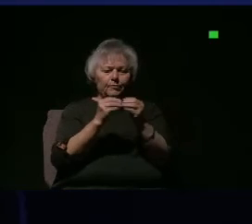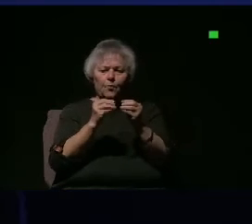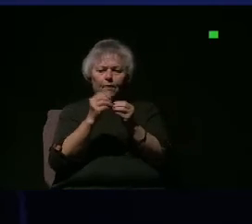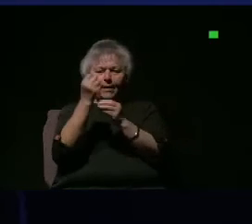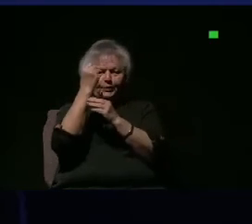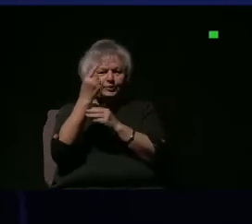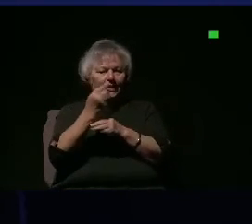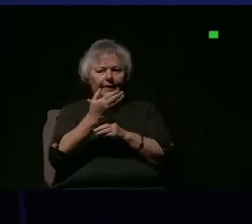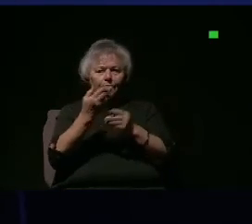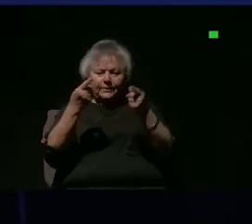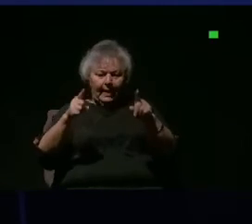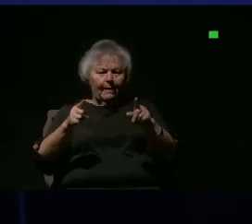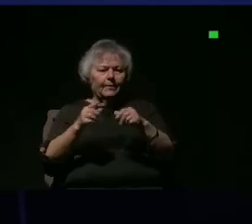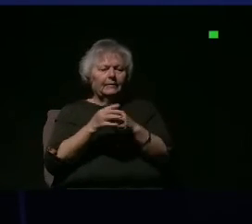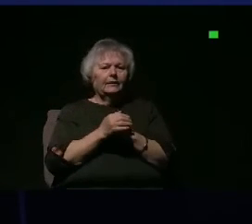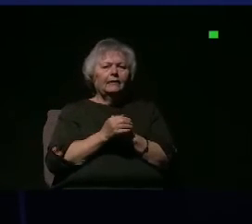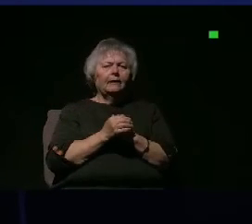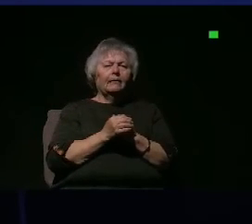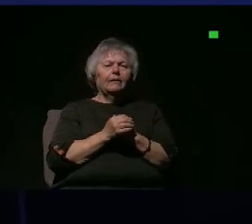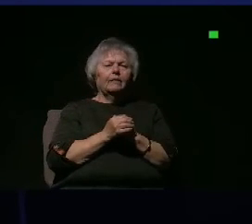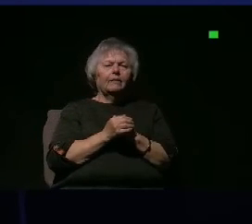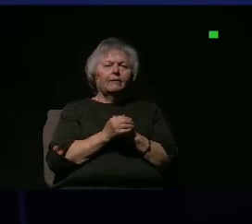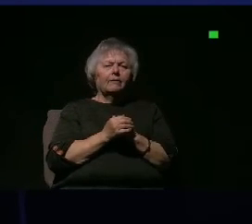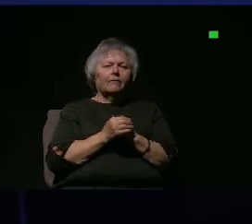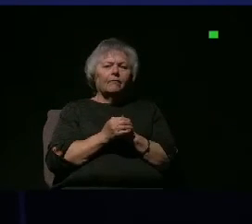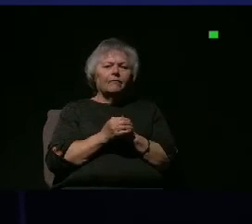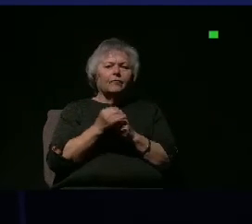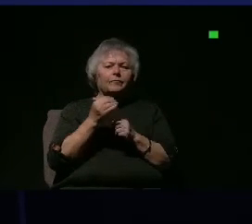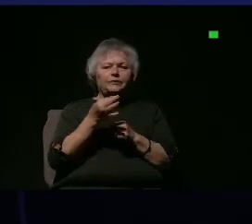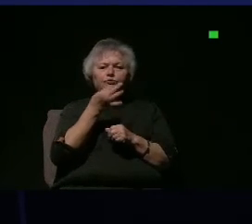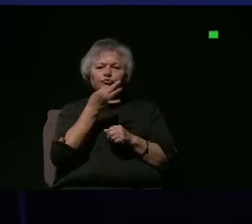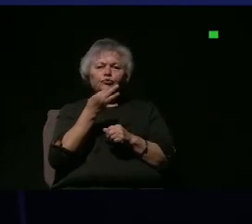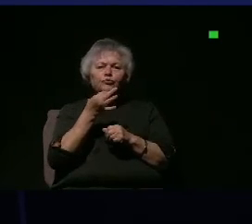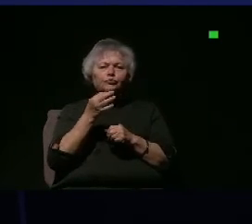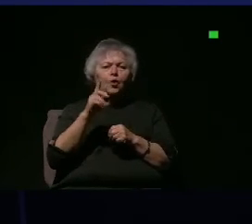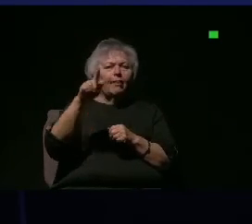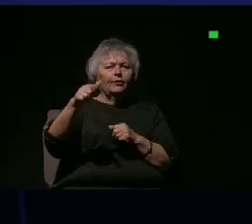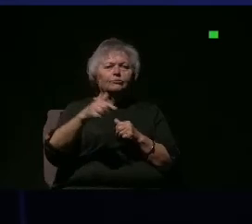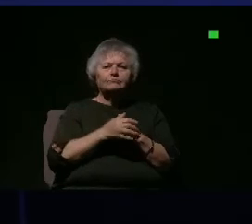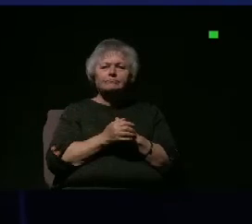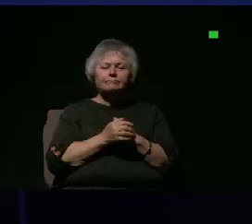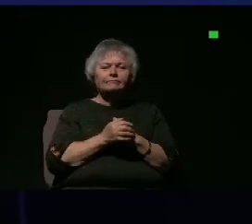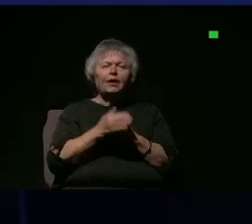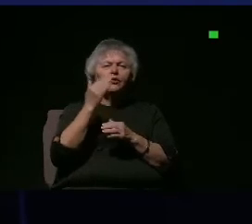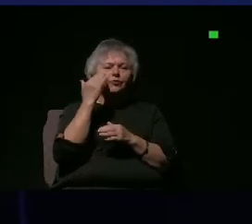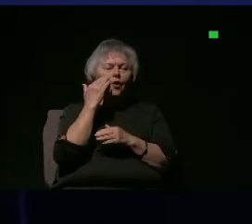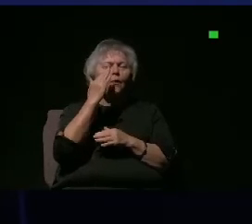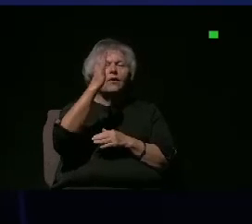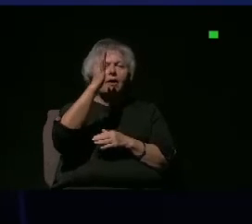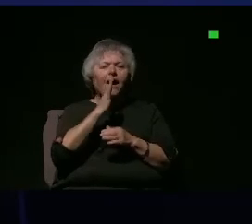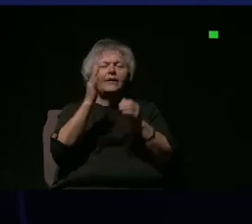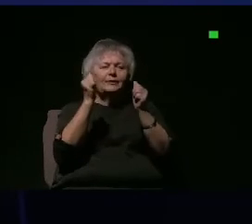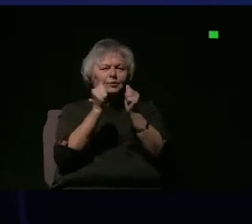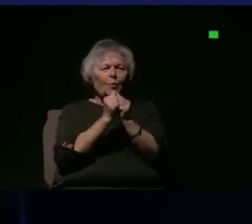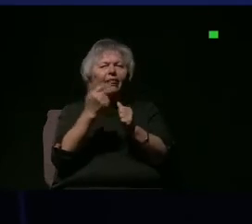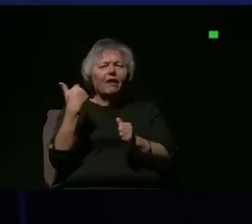had before, whenever that comes, or if it's sooner or later, know this, that God is going to be with us, and we're